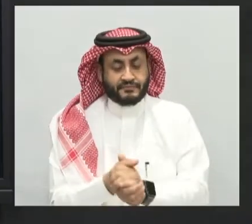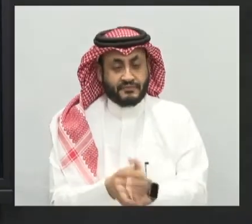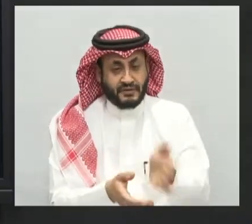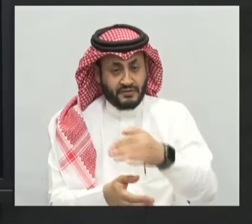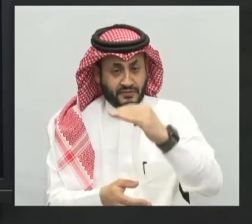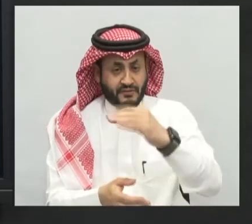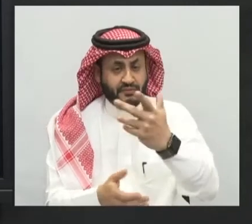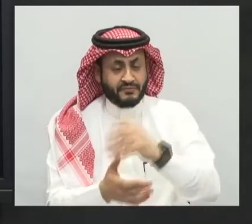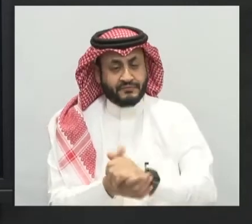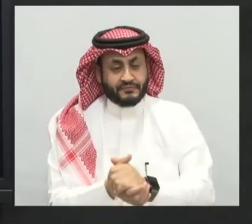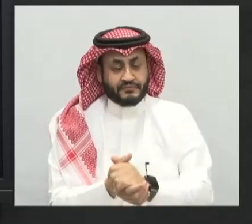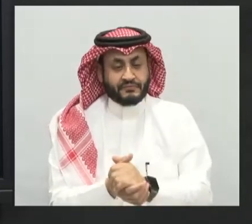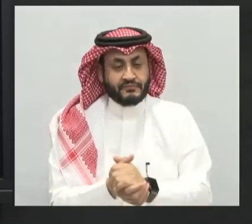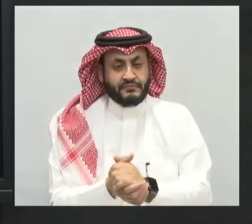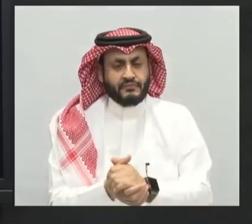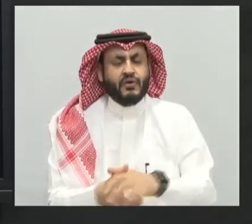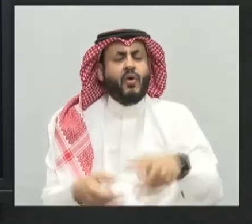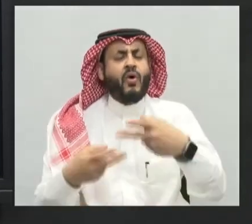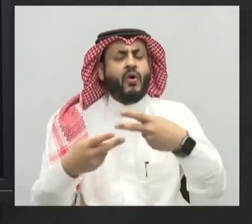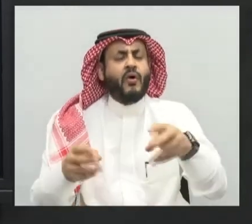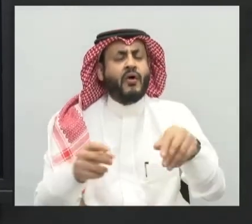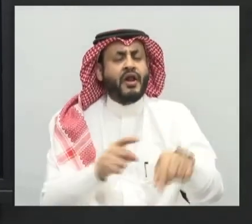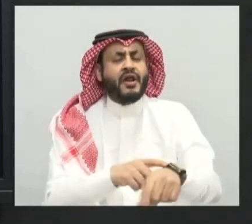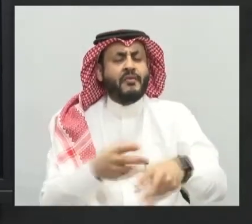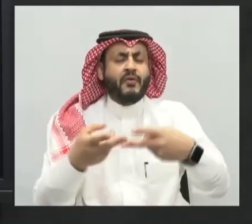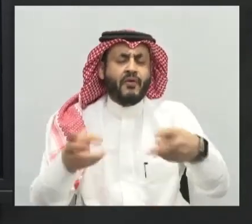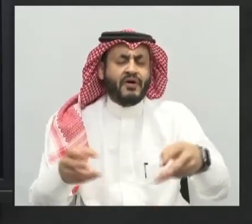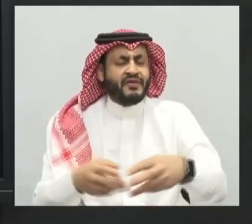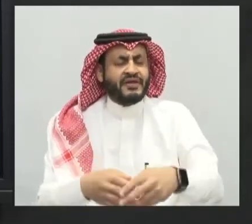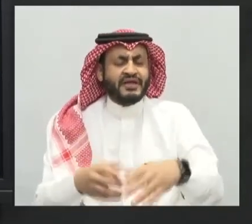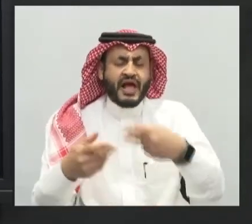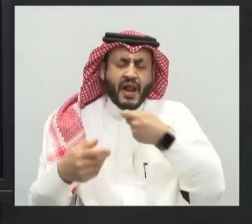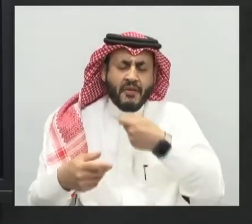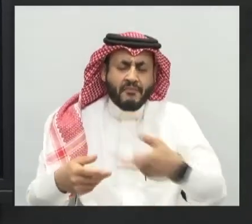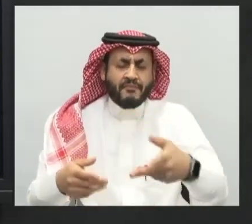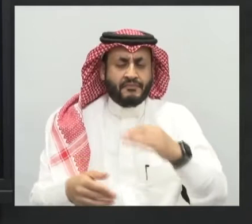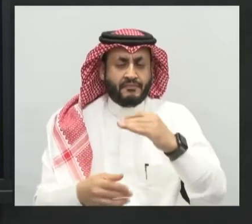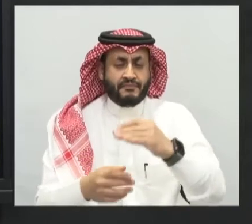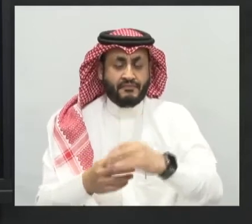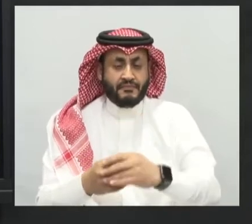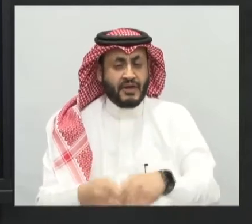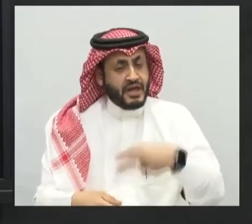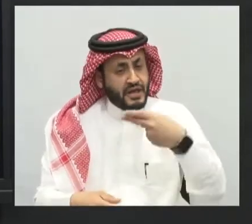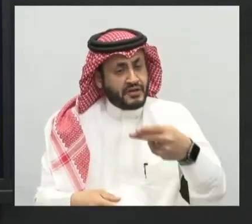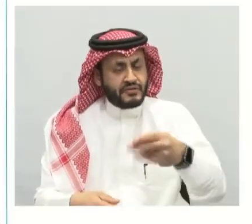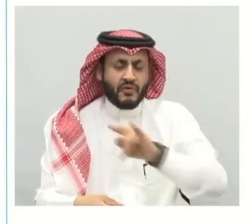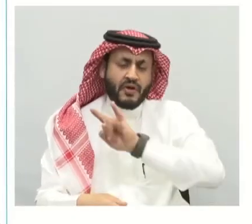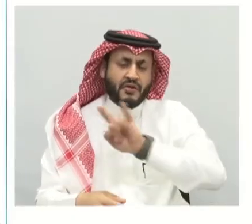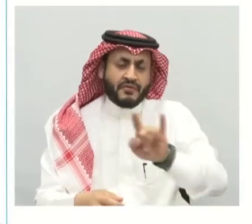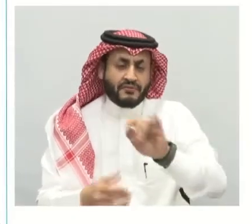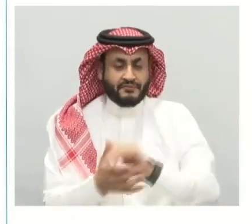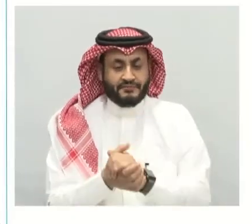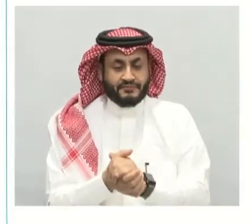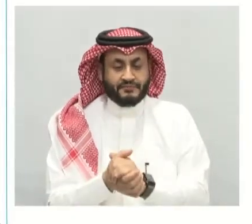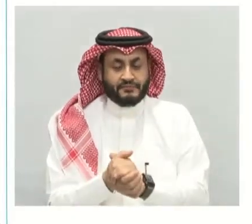answers, as we have learned with all tenses, the answer would be simple. Either we would say, yes, I can, or we would